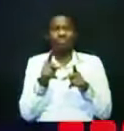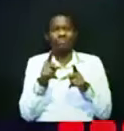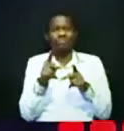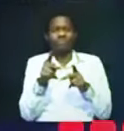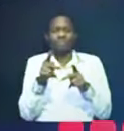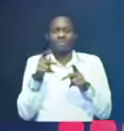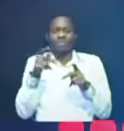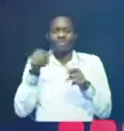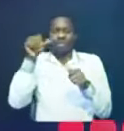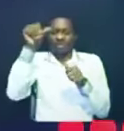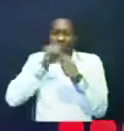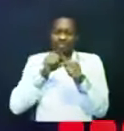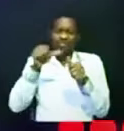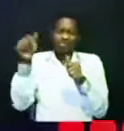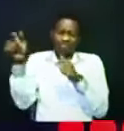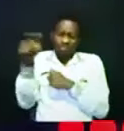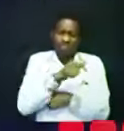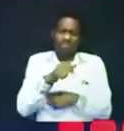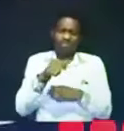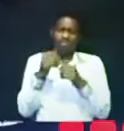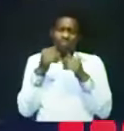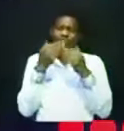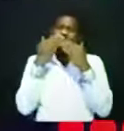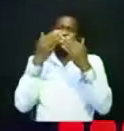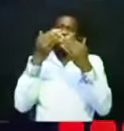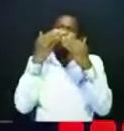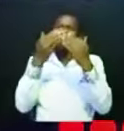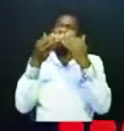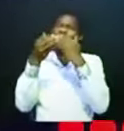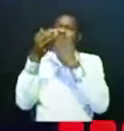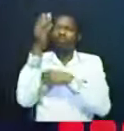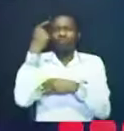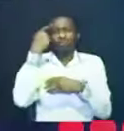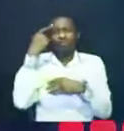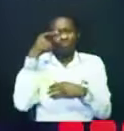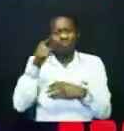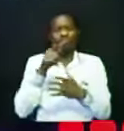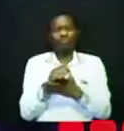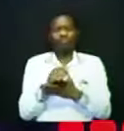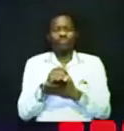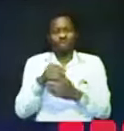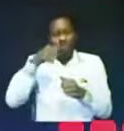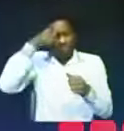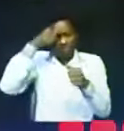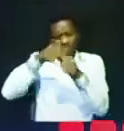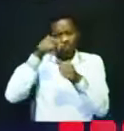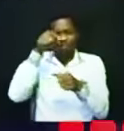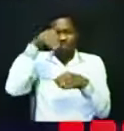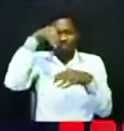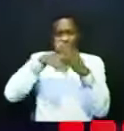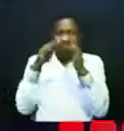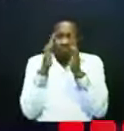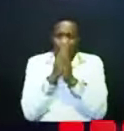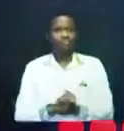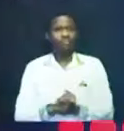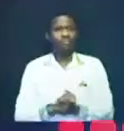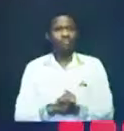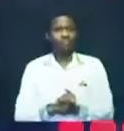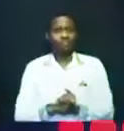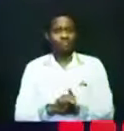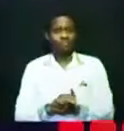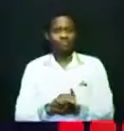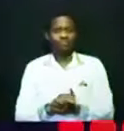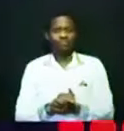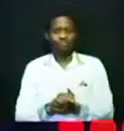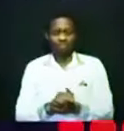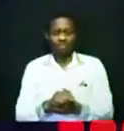giving thanks for you, remembering you in my prayers. I keep asking